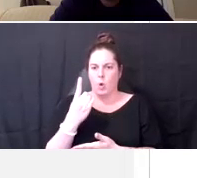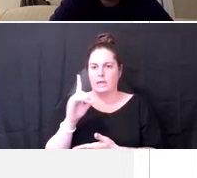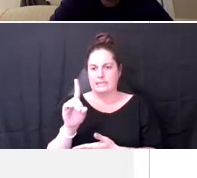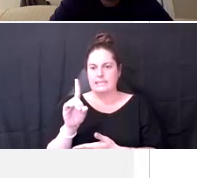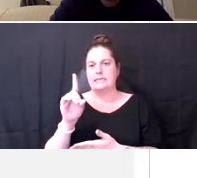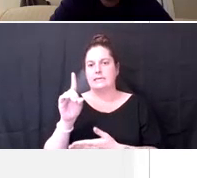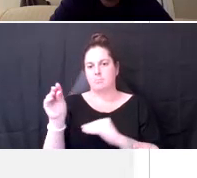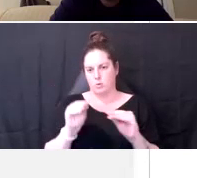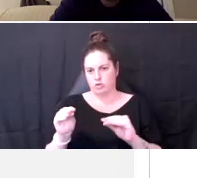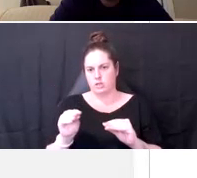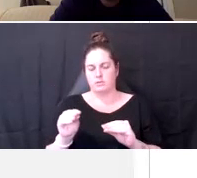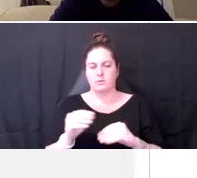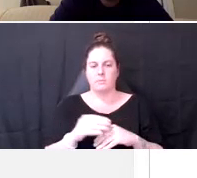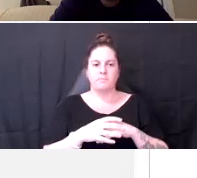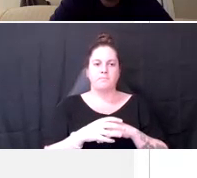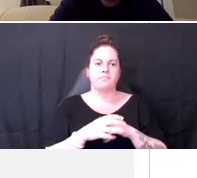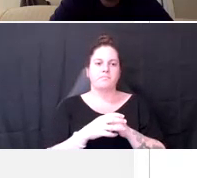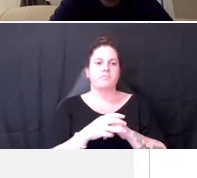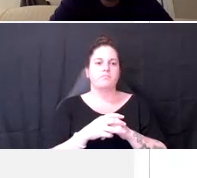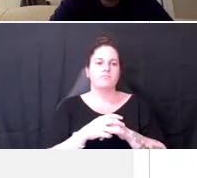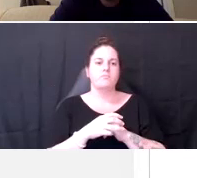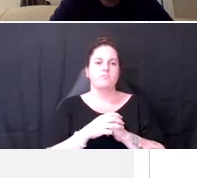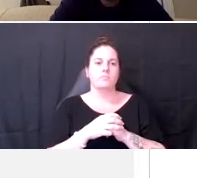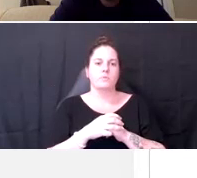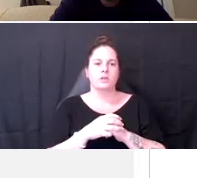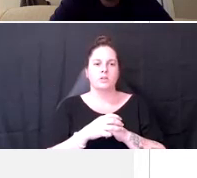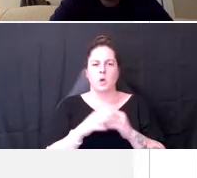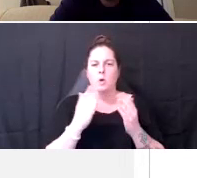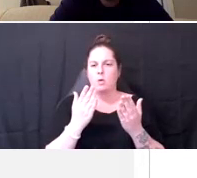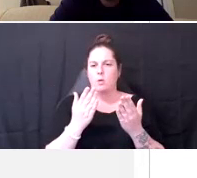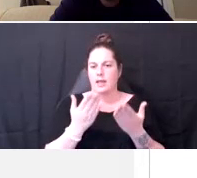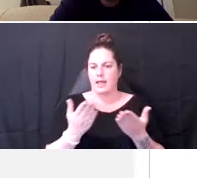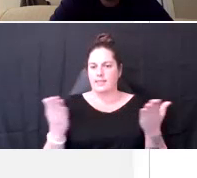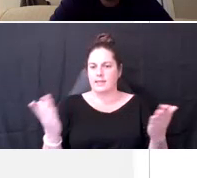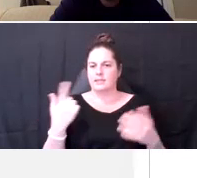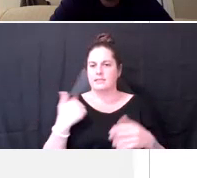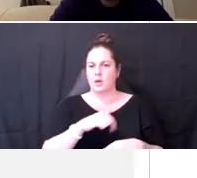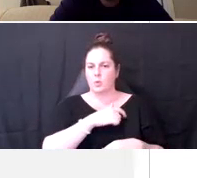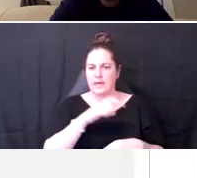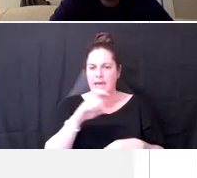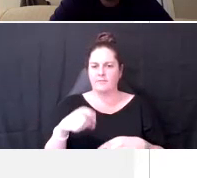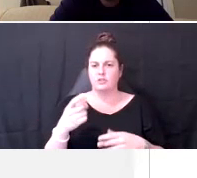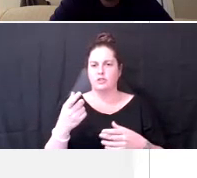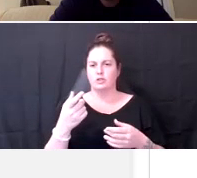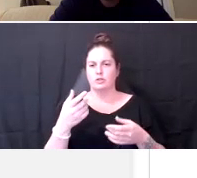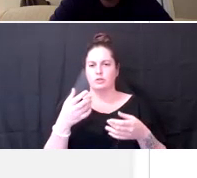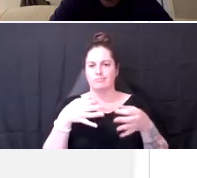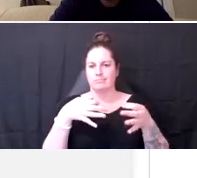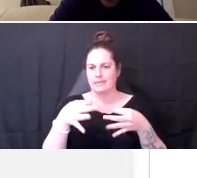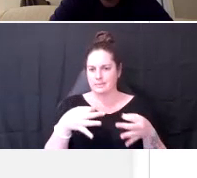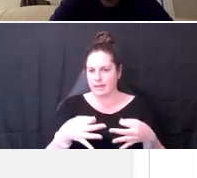And what kinds of things do we have to, um, express or